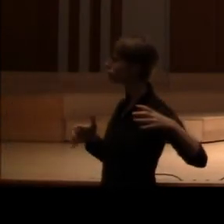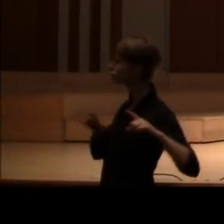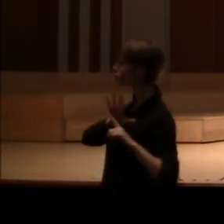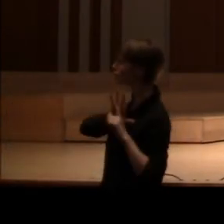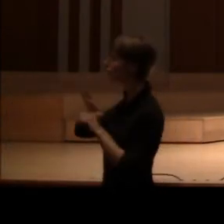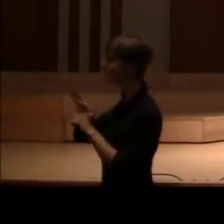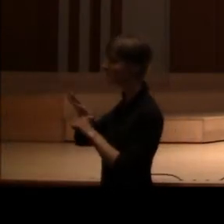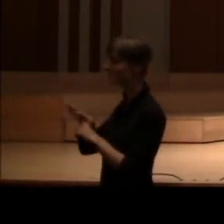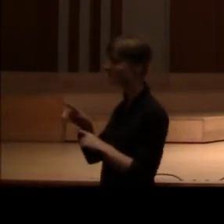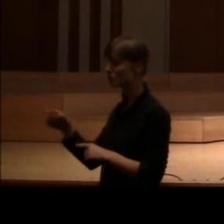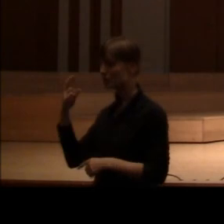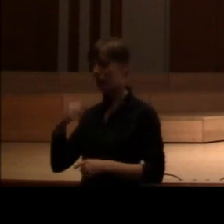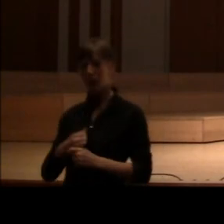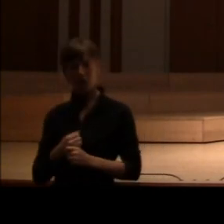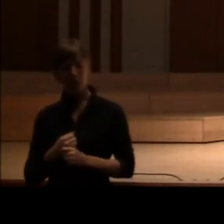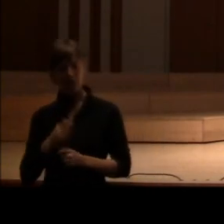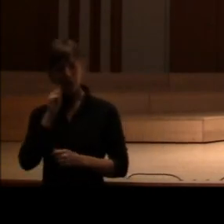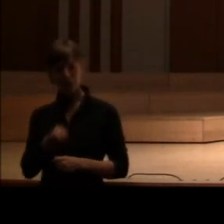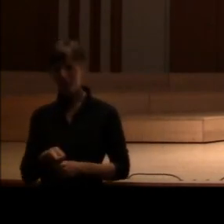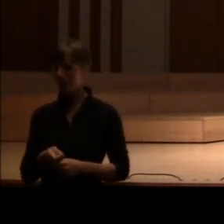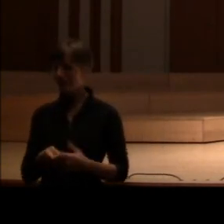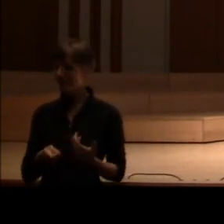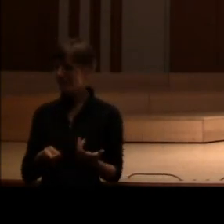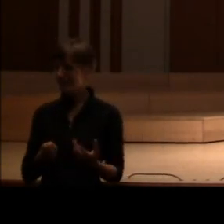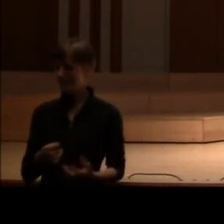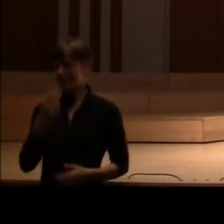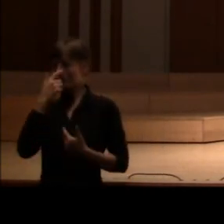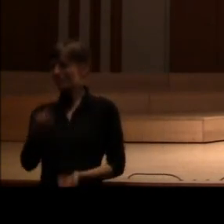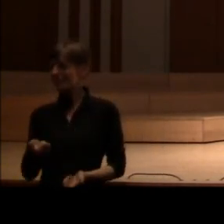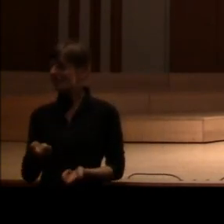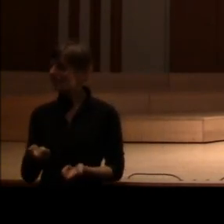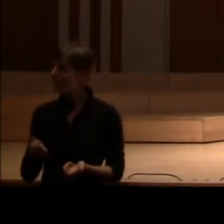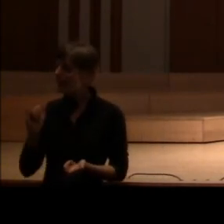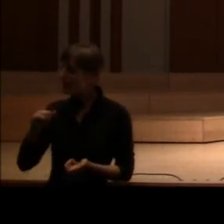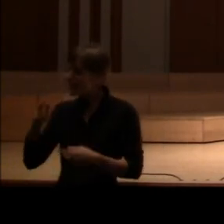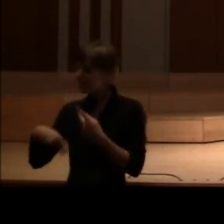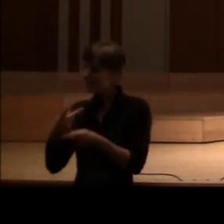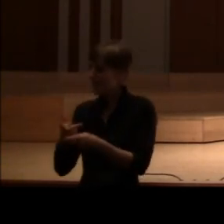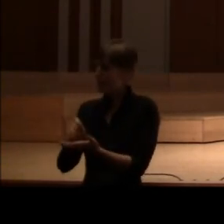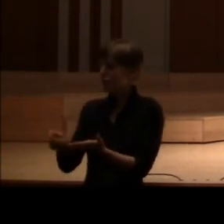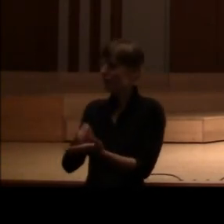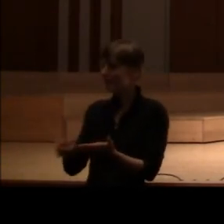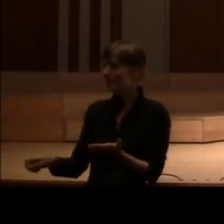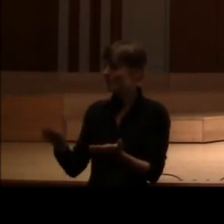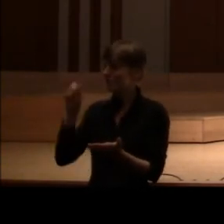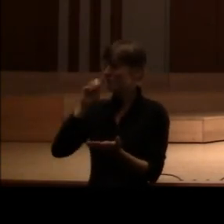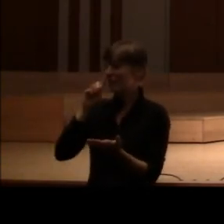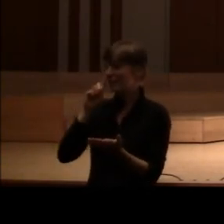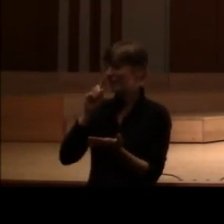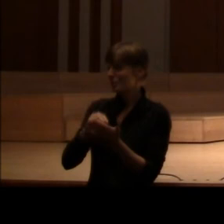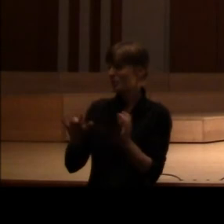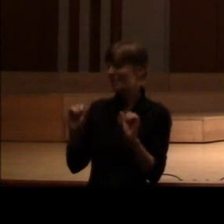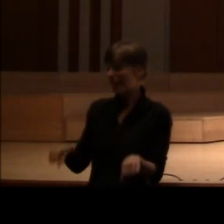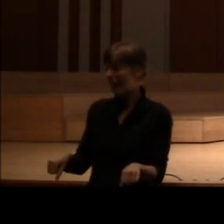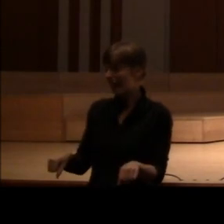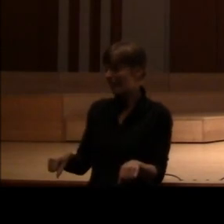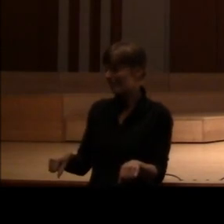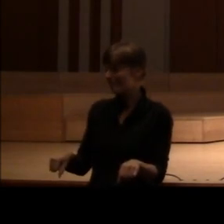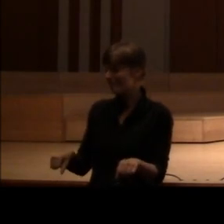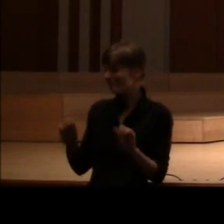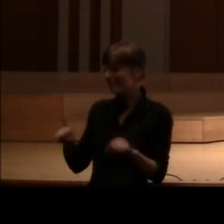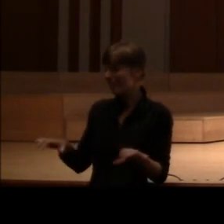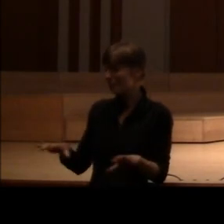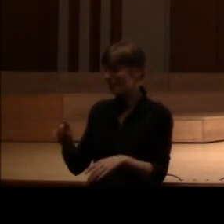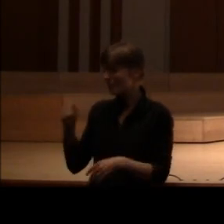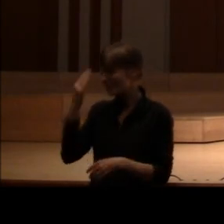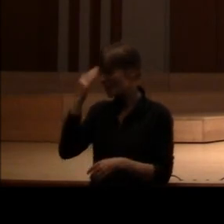think, realized what a cool thing we had done. And that is the type of thing, that is the type of writing that I think students can produce when, you know, there are